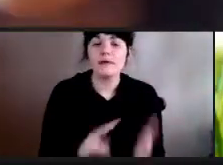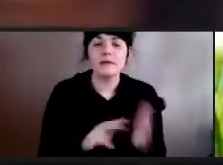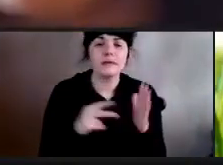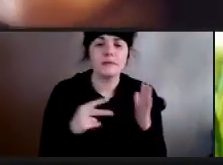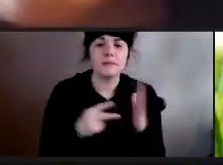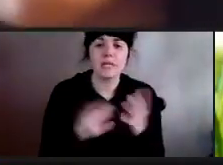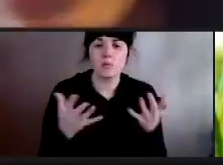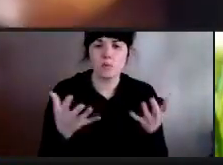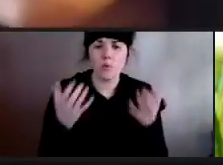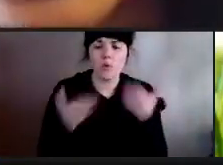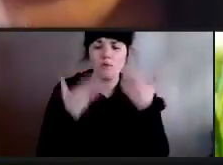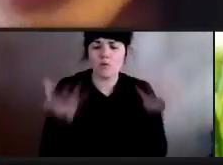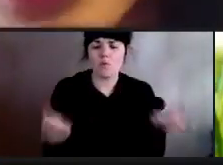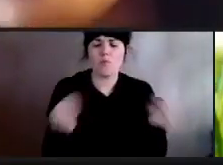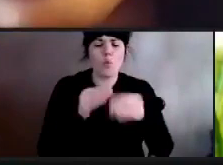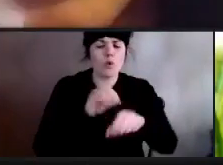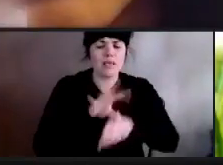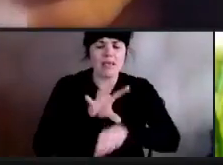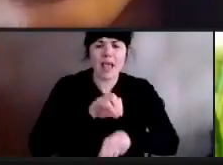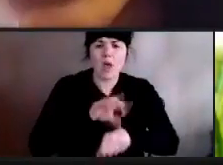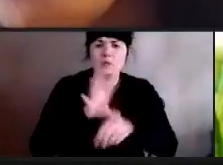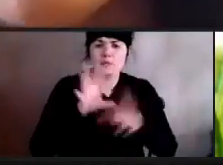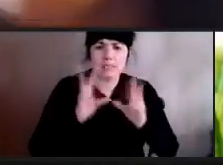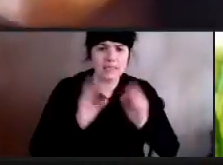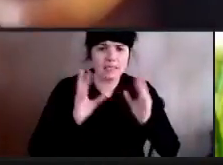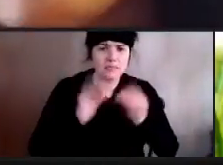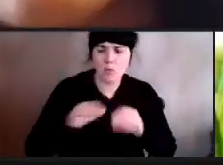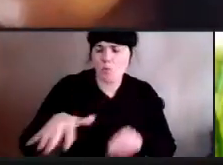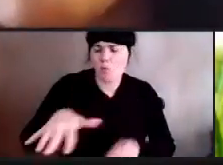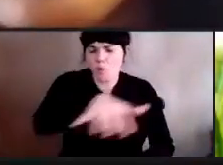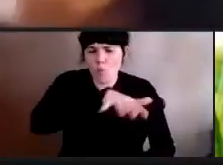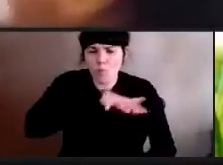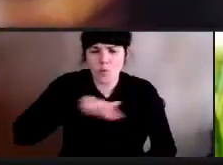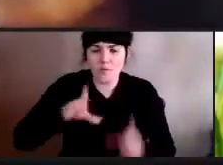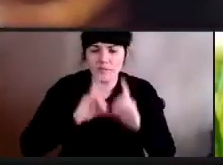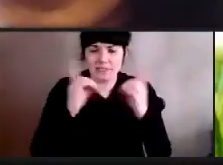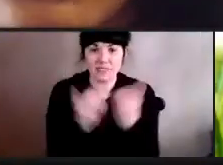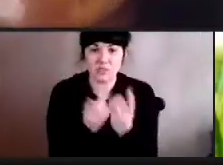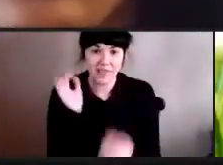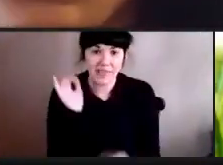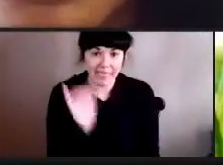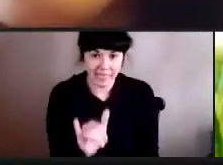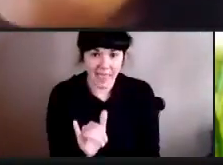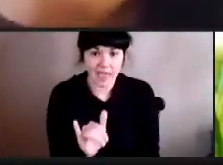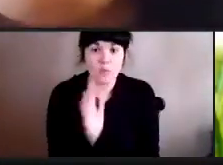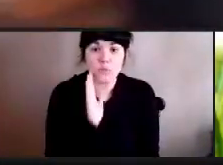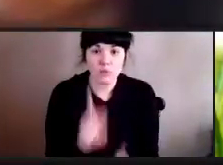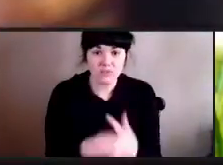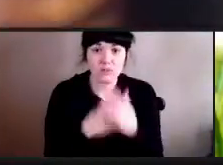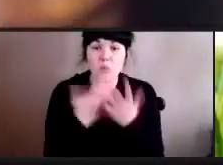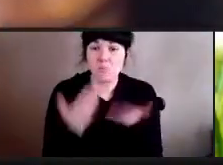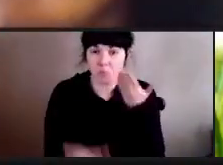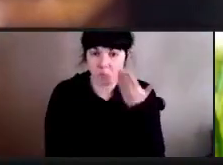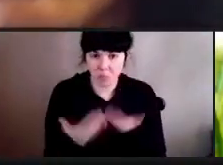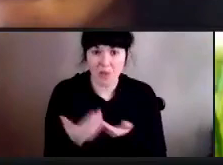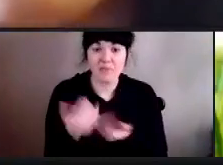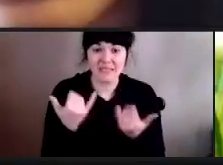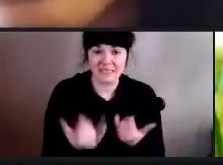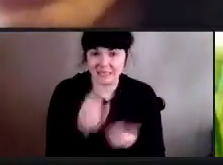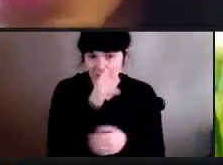district and starting as early as the summer. So looking at those interventions as well for students and for